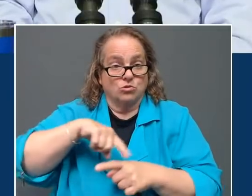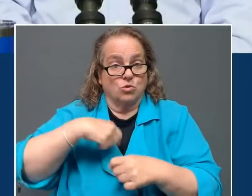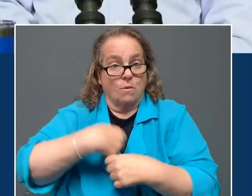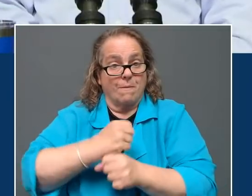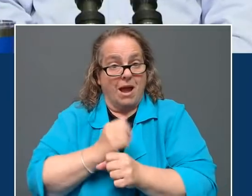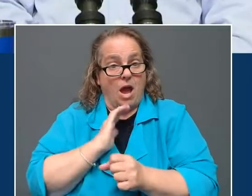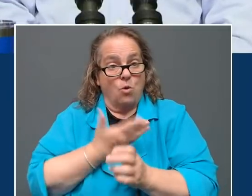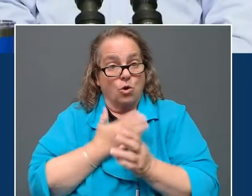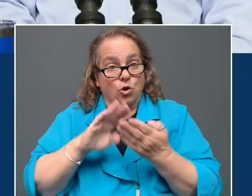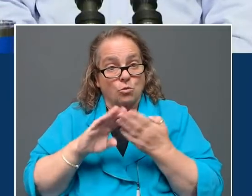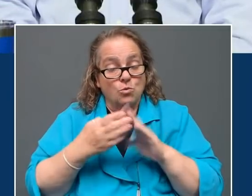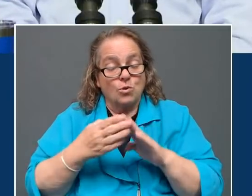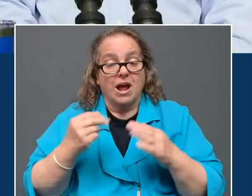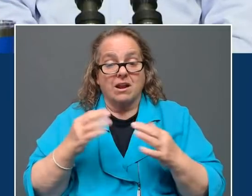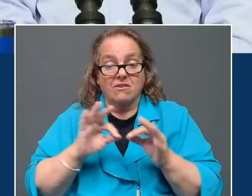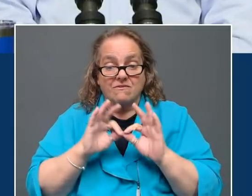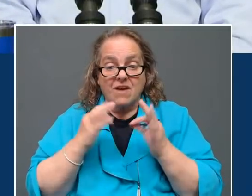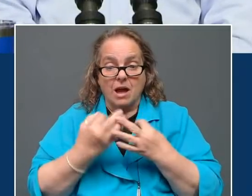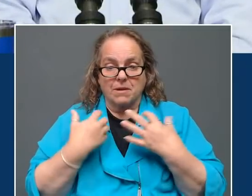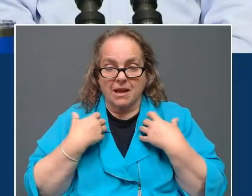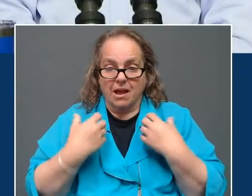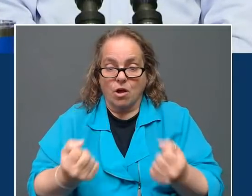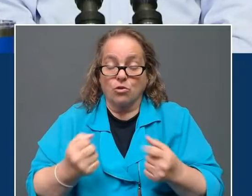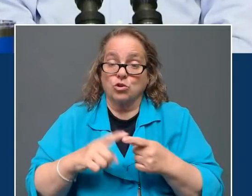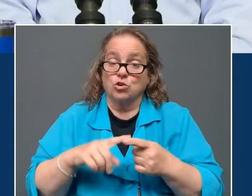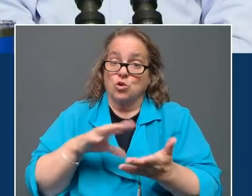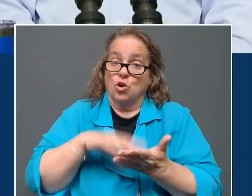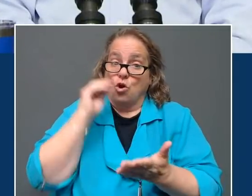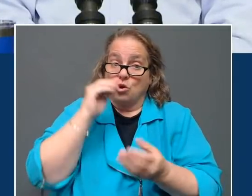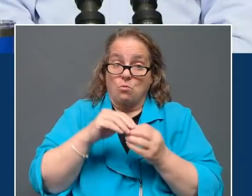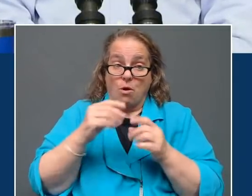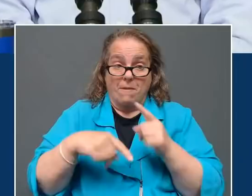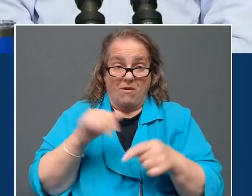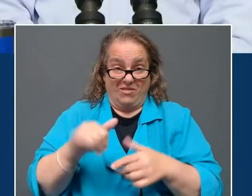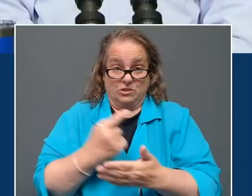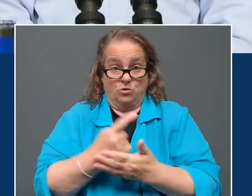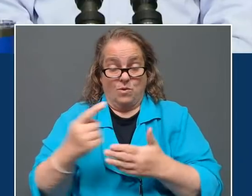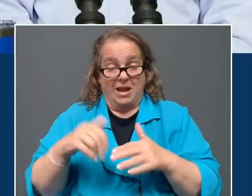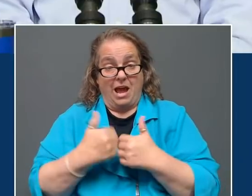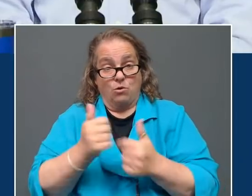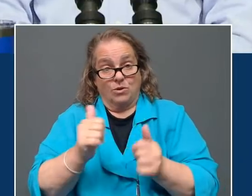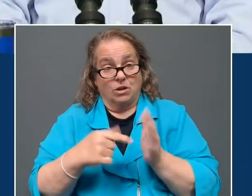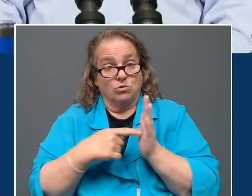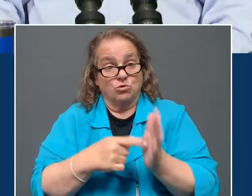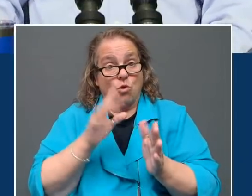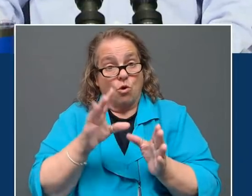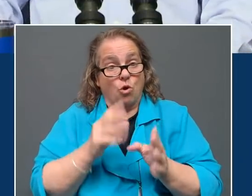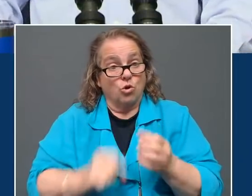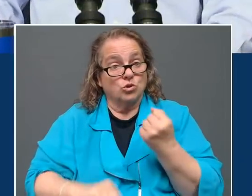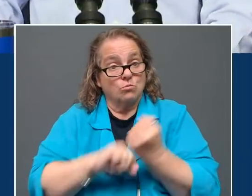families healthier. So to learn more about this week and how you can show your support, visit